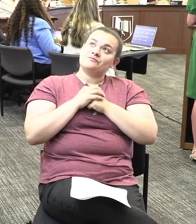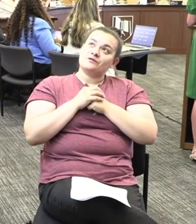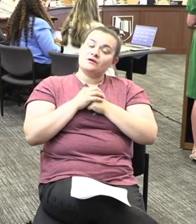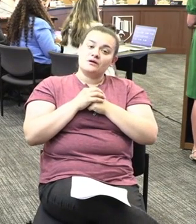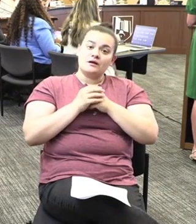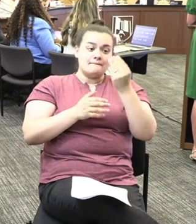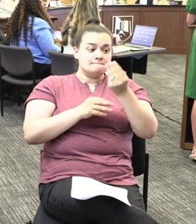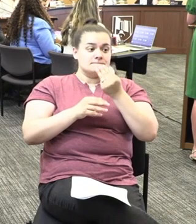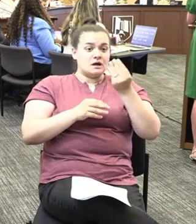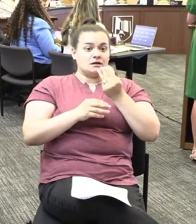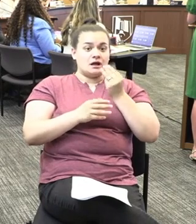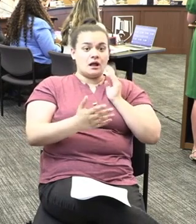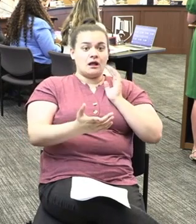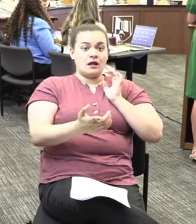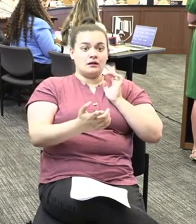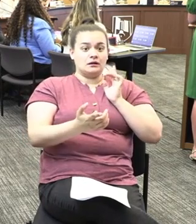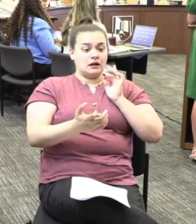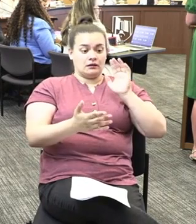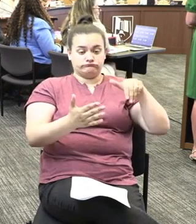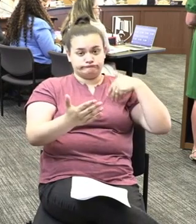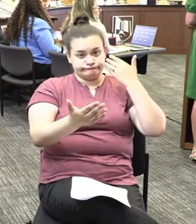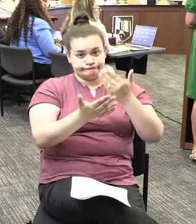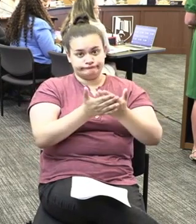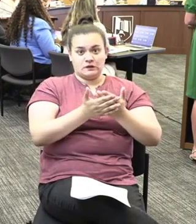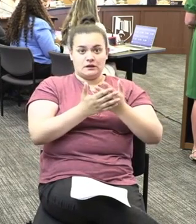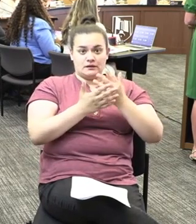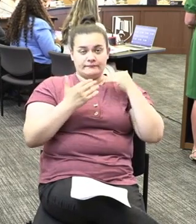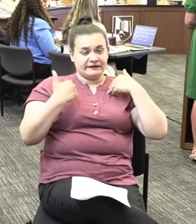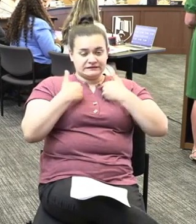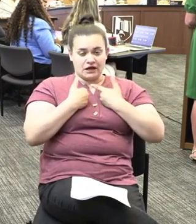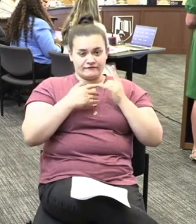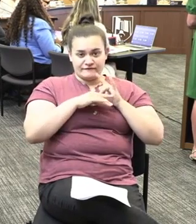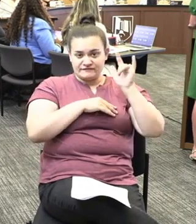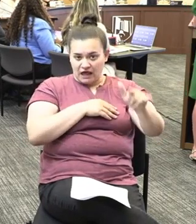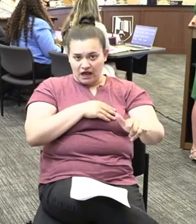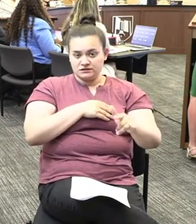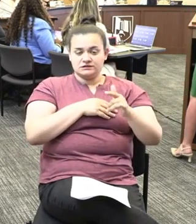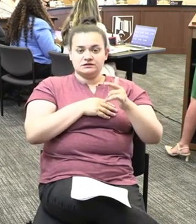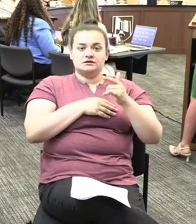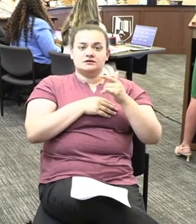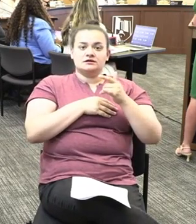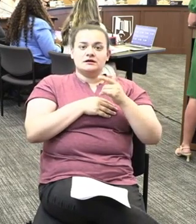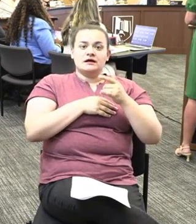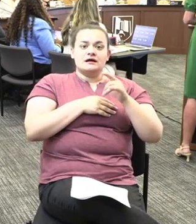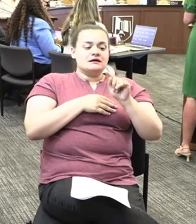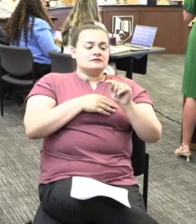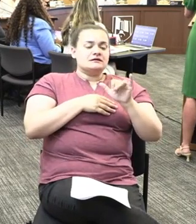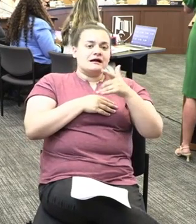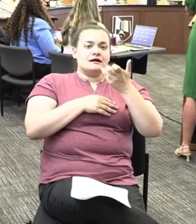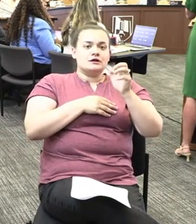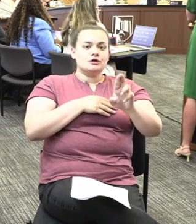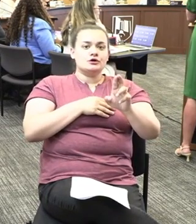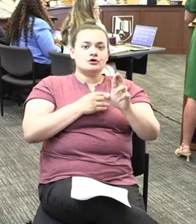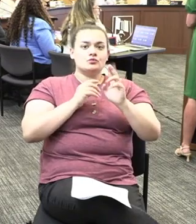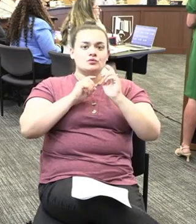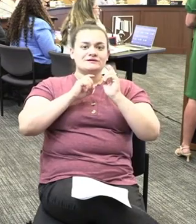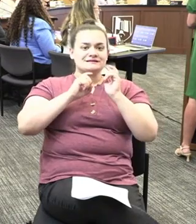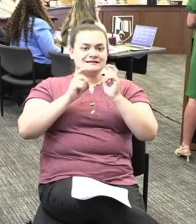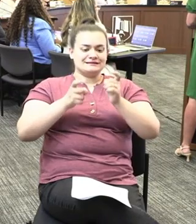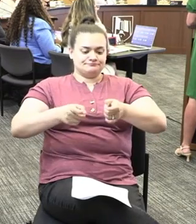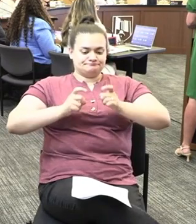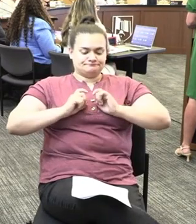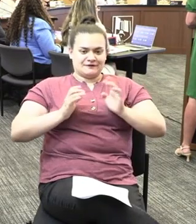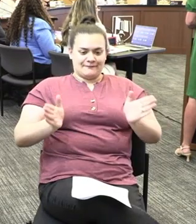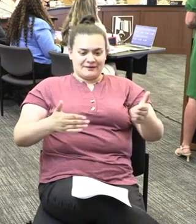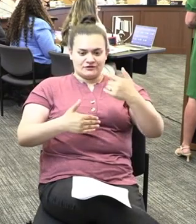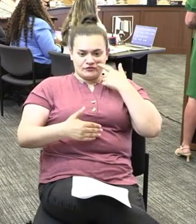I got back with jet lag, which I'll explain about in my next slide. And Tyler was delivering a package for me. I